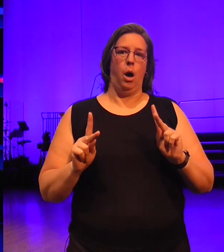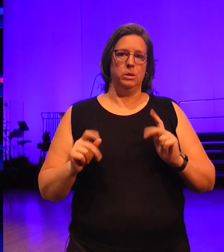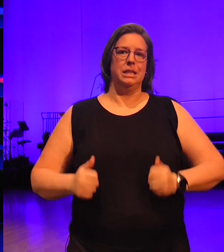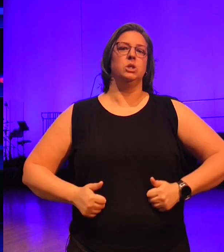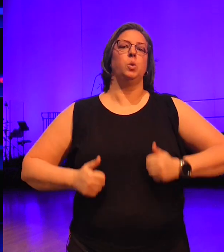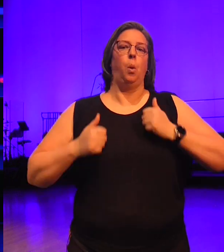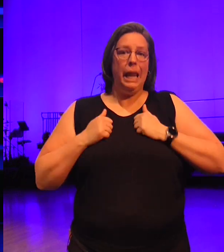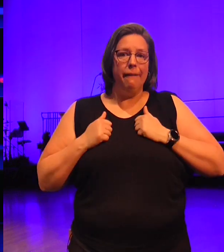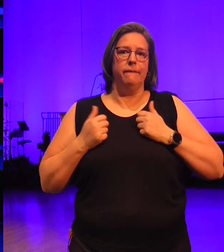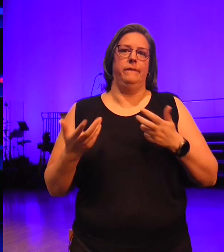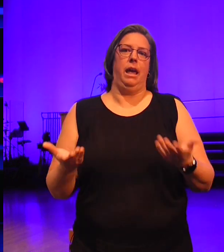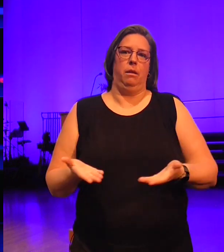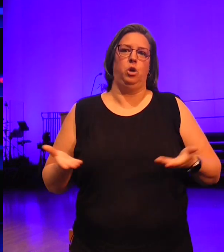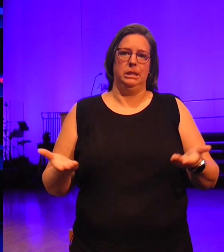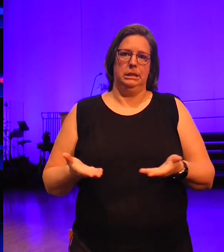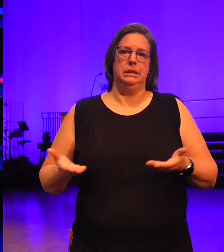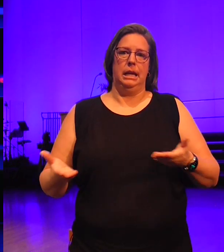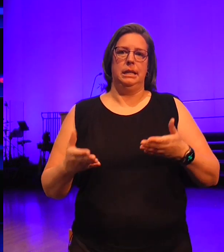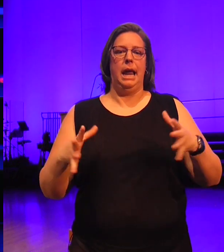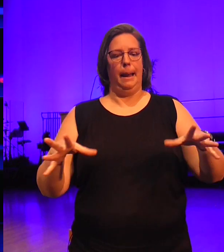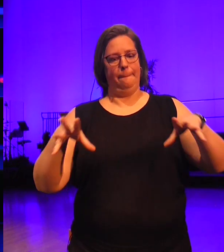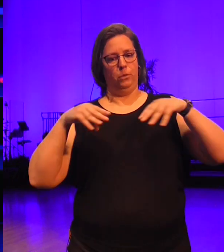and embrace the best of life.